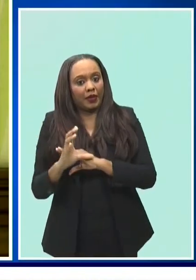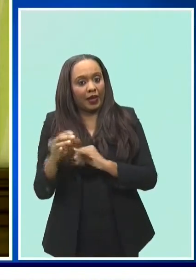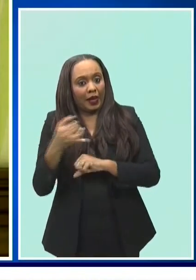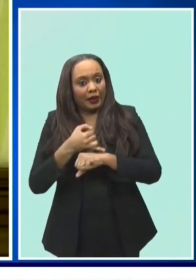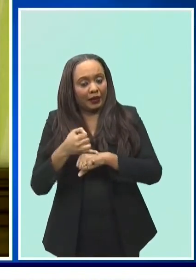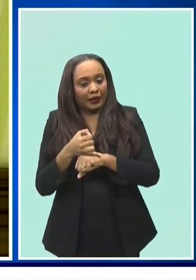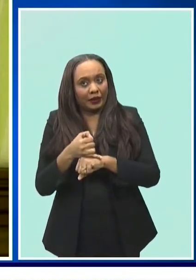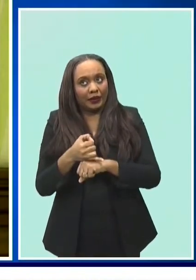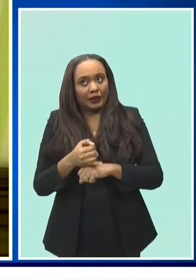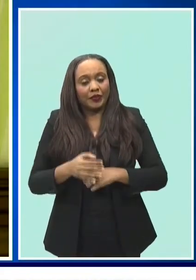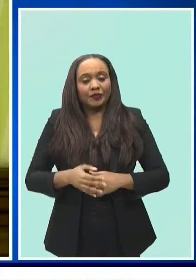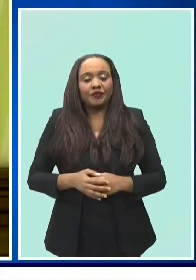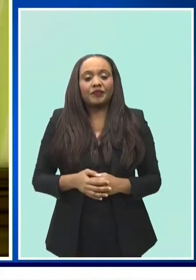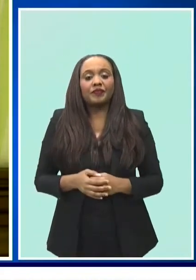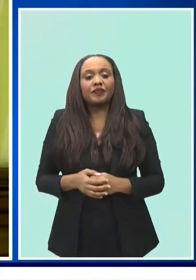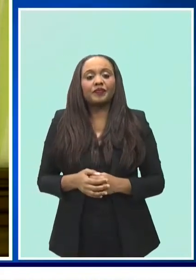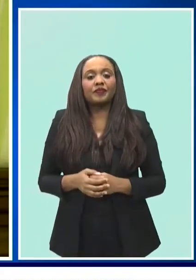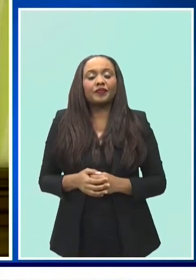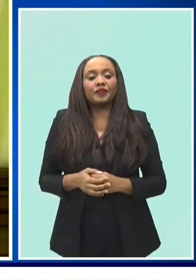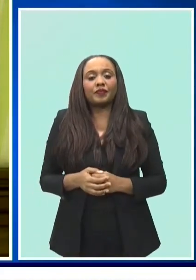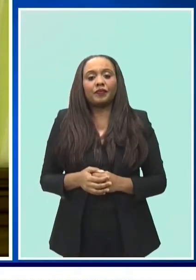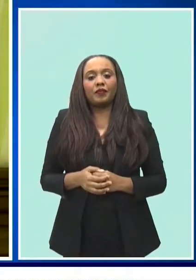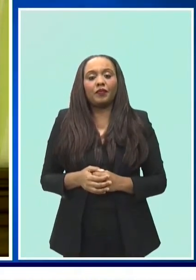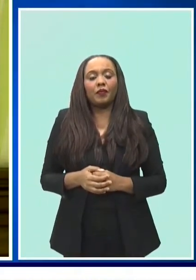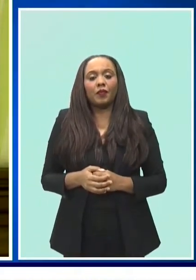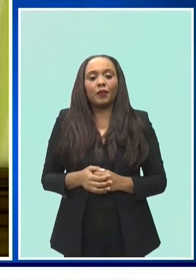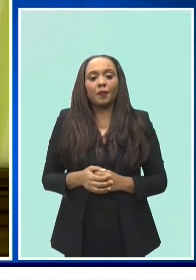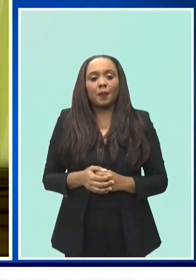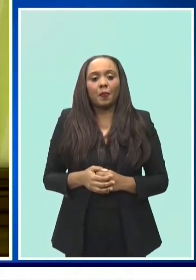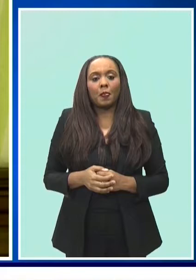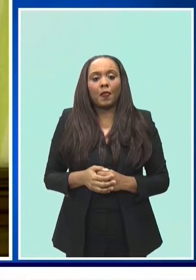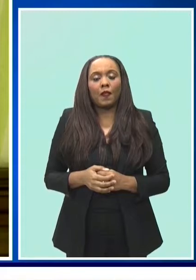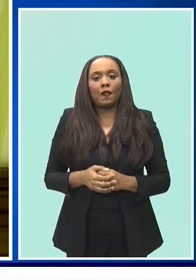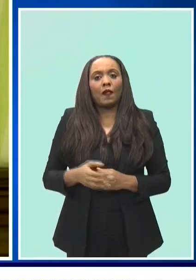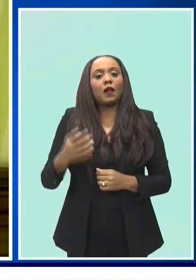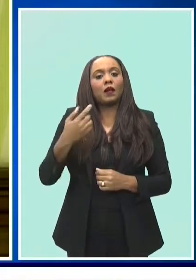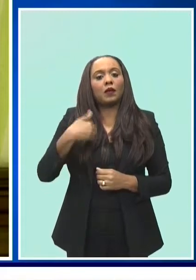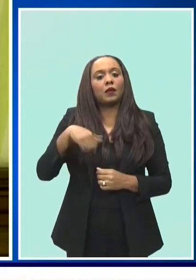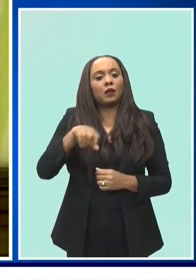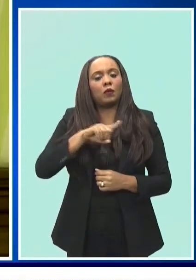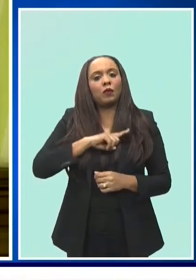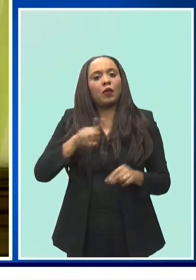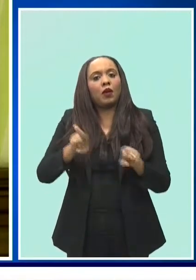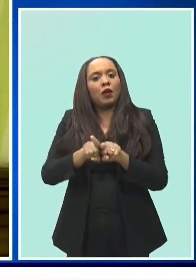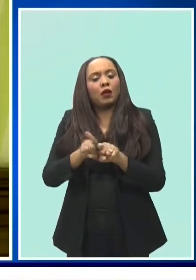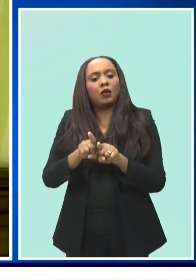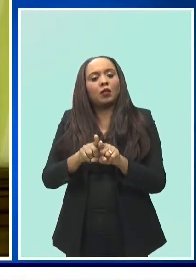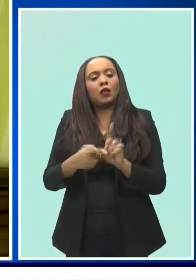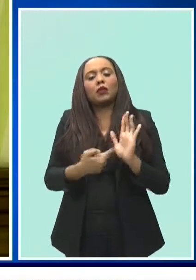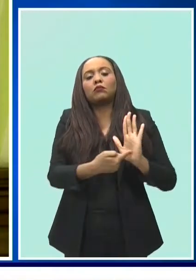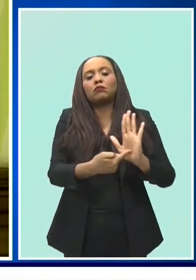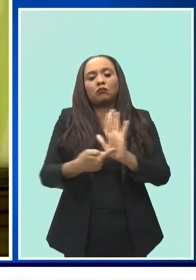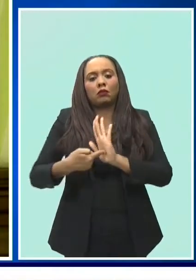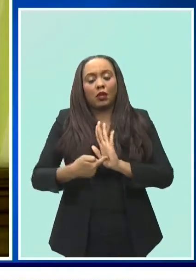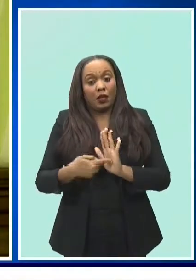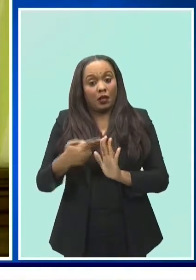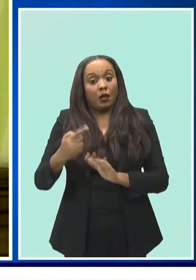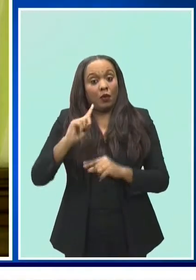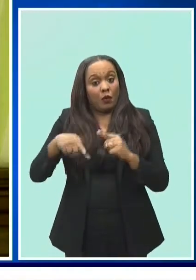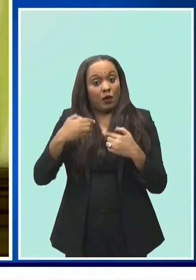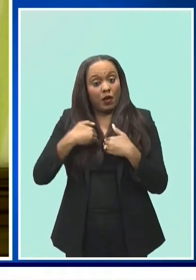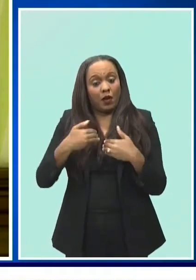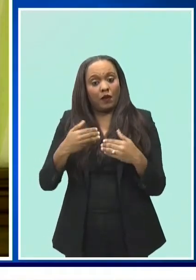much shows that of the wider Caribbean and clearly demonstrates that with a more structured